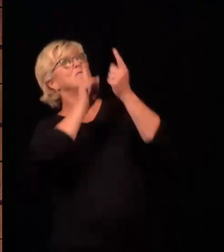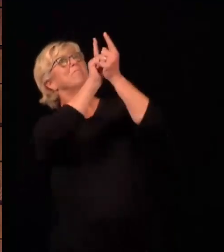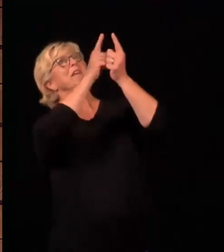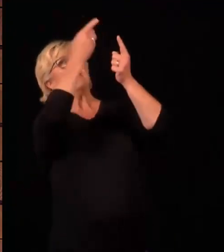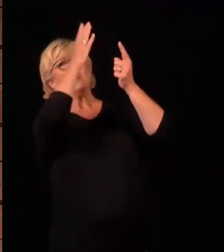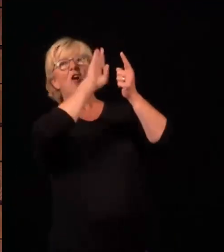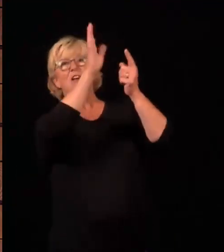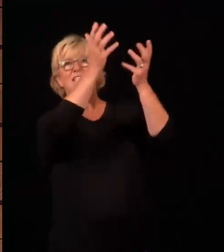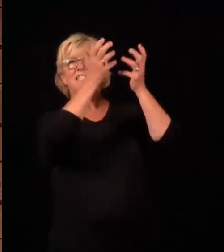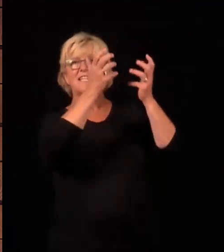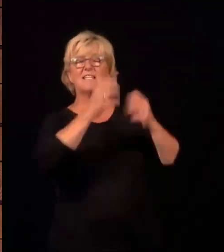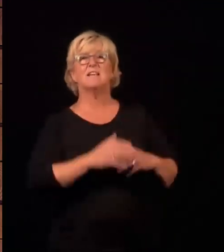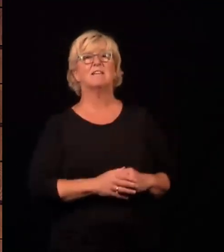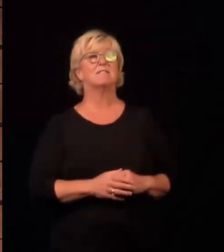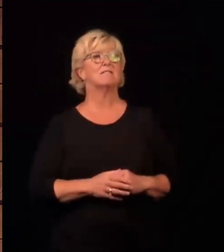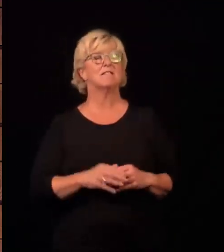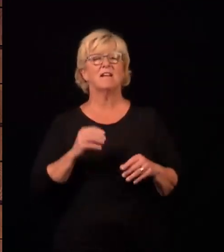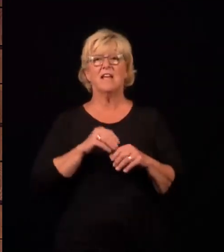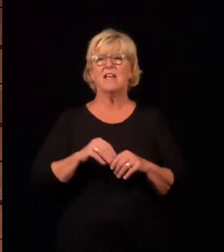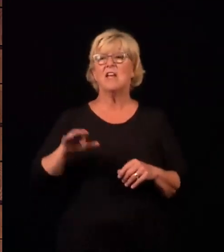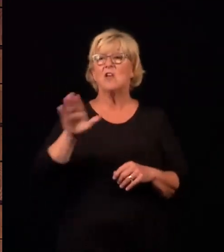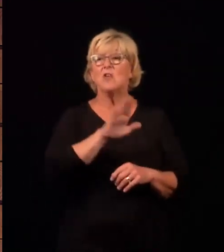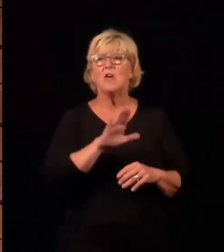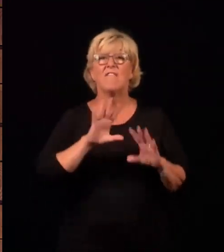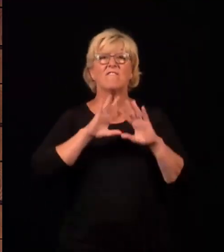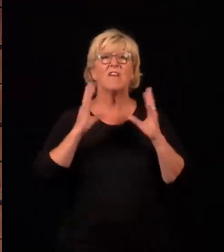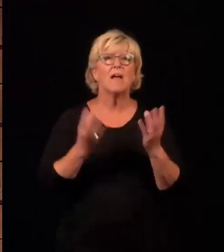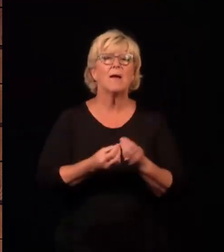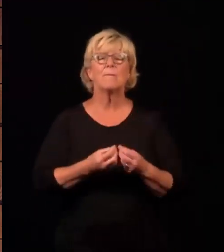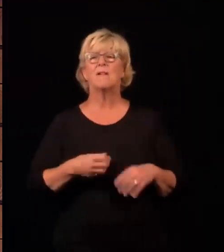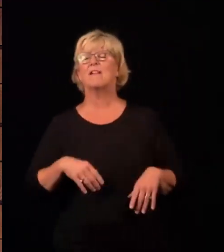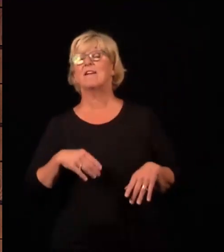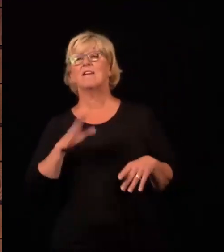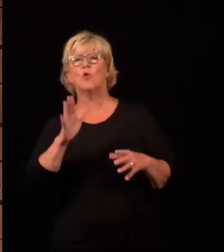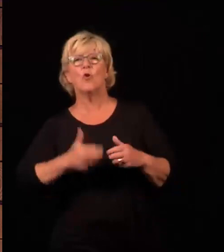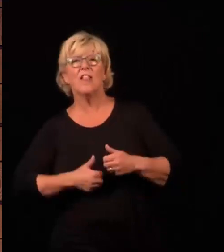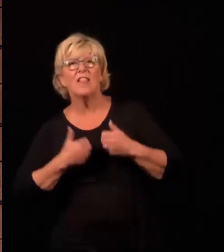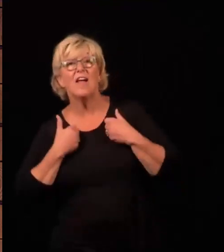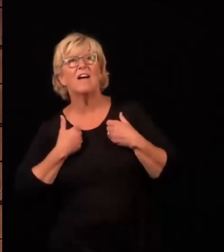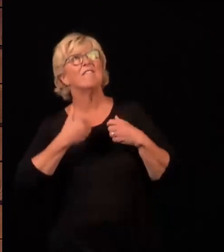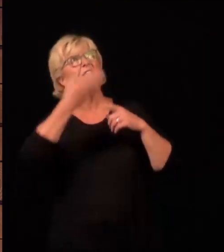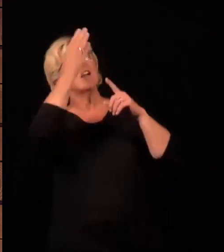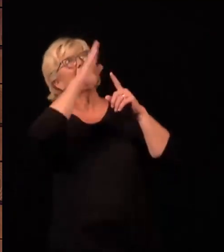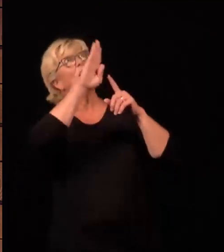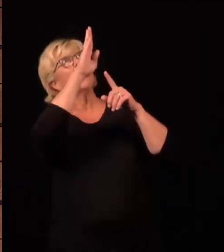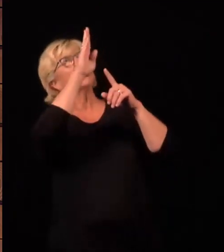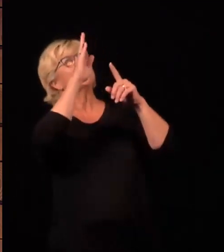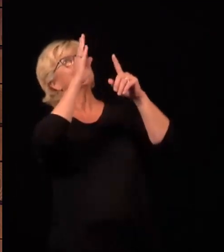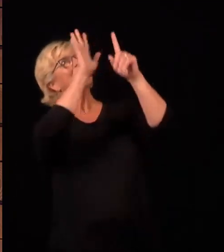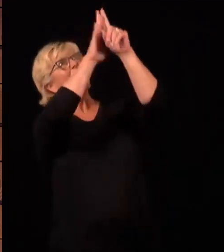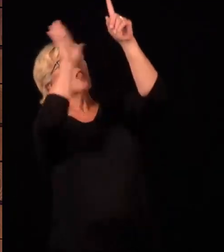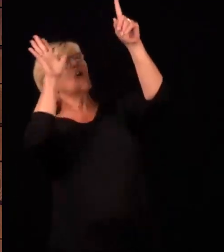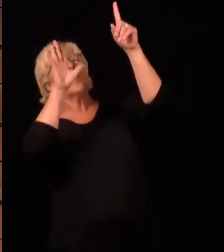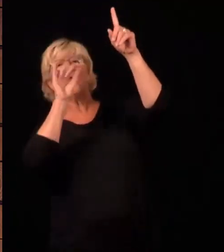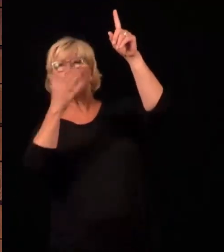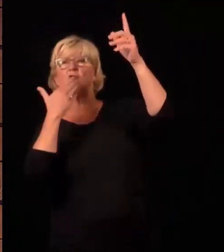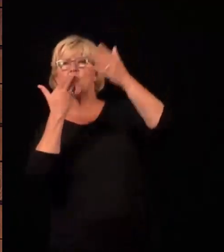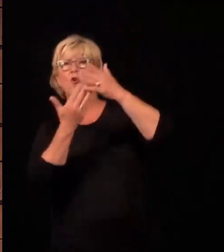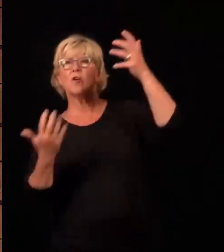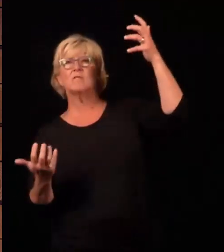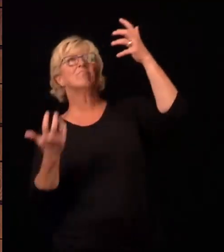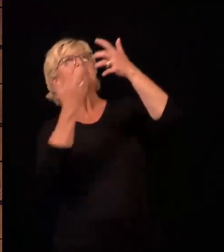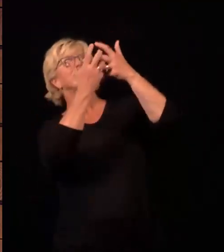your family, in your own life. God's glory and your good, they come together. And when we